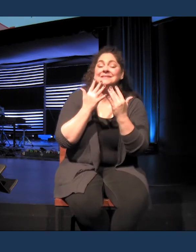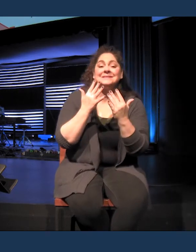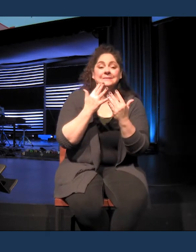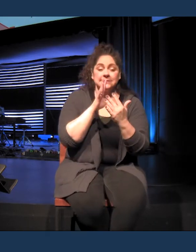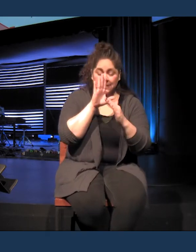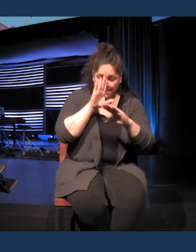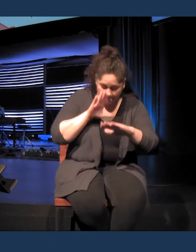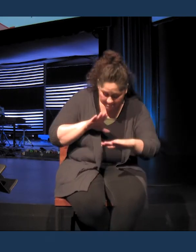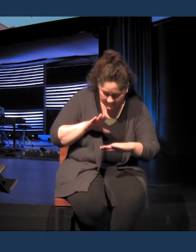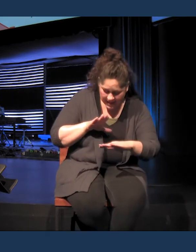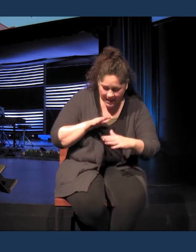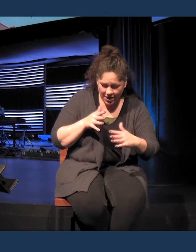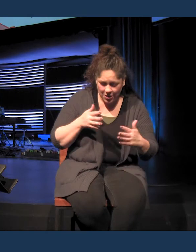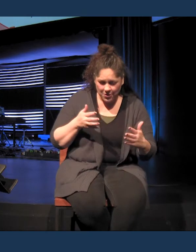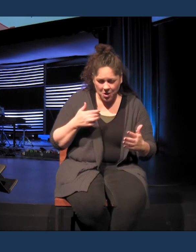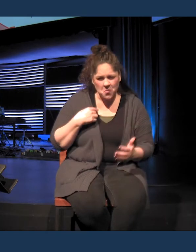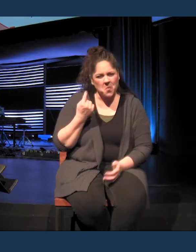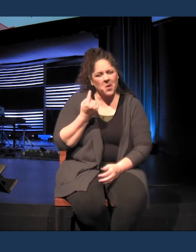bow down?